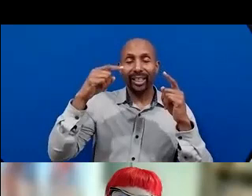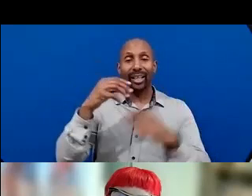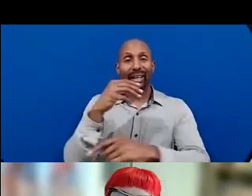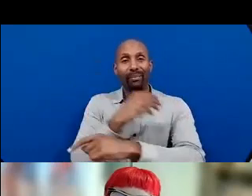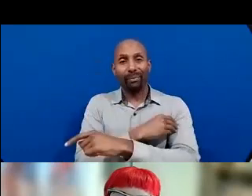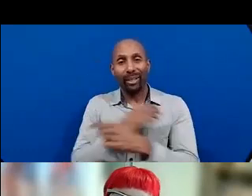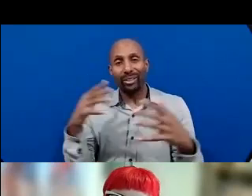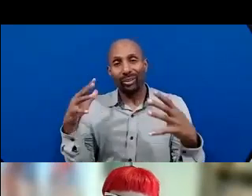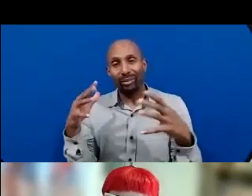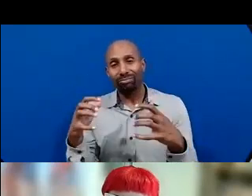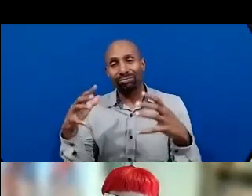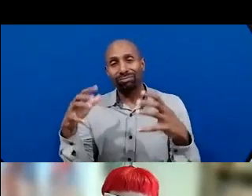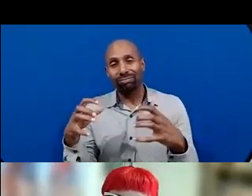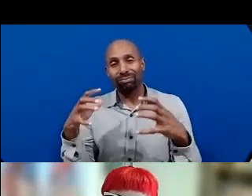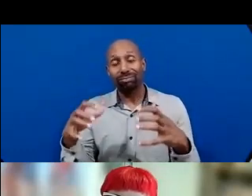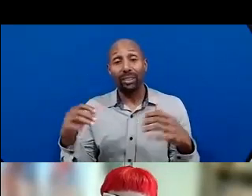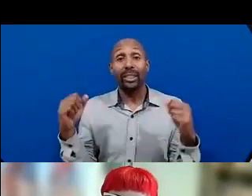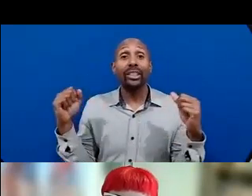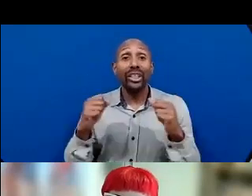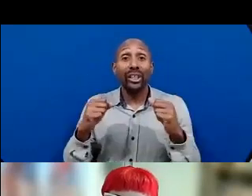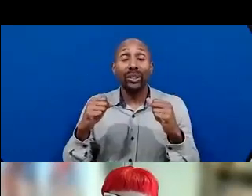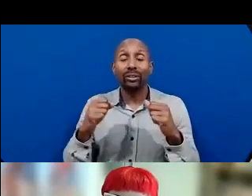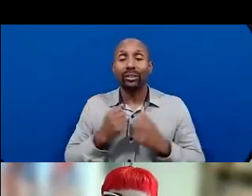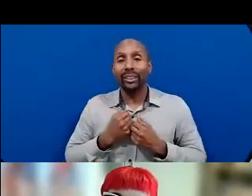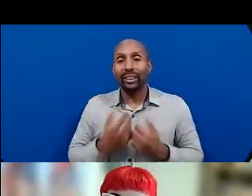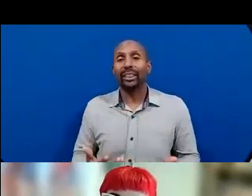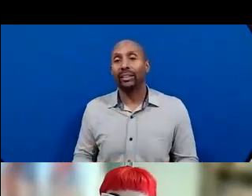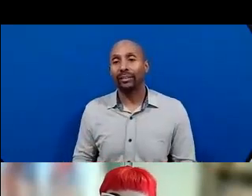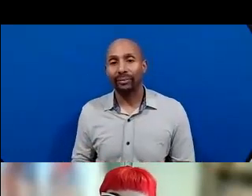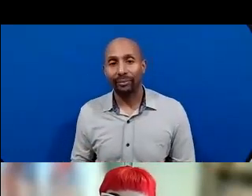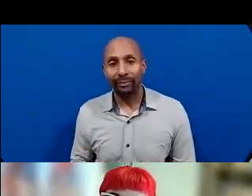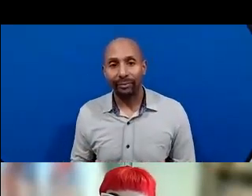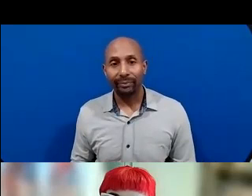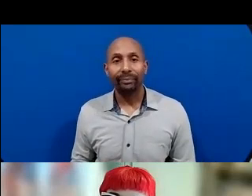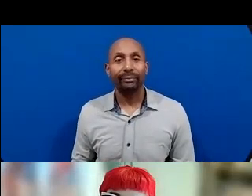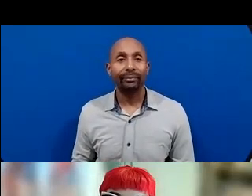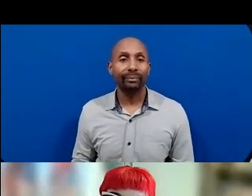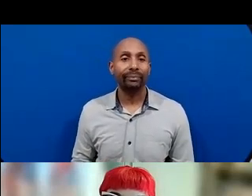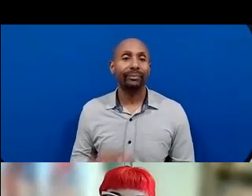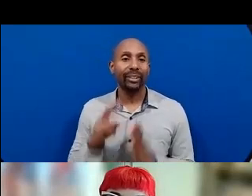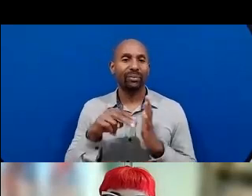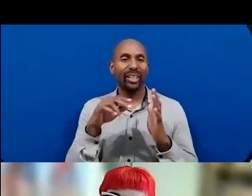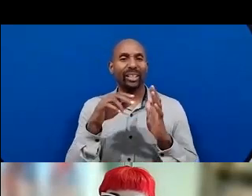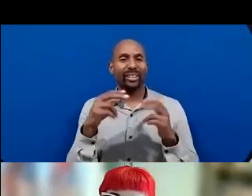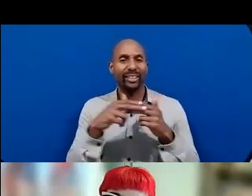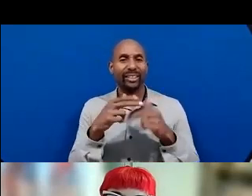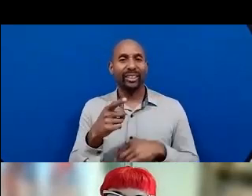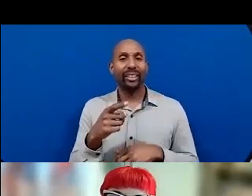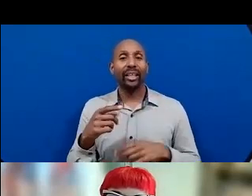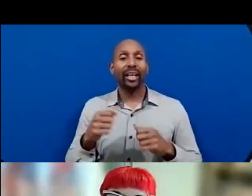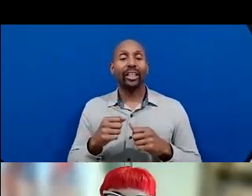exhaustion, and swollen lymph nodes. It then progresses to a rash on the face, hands, feet, and